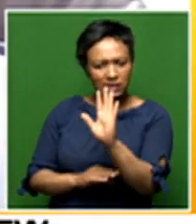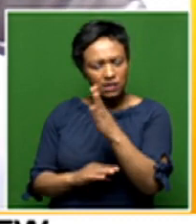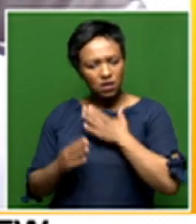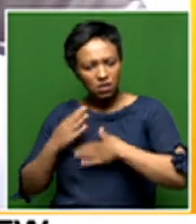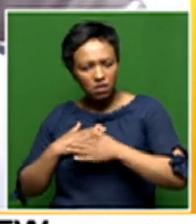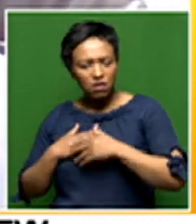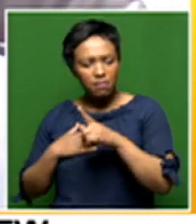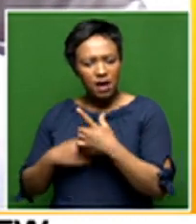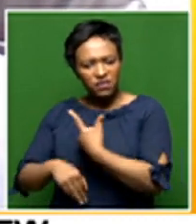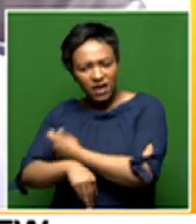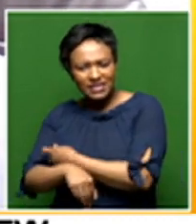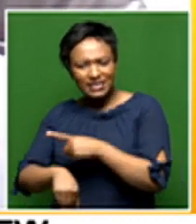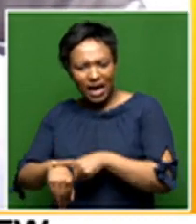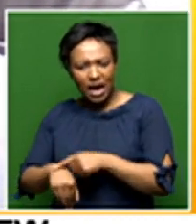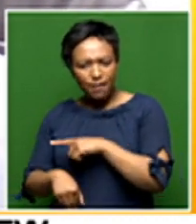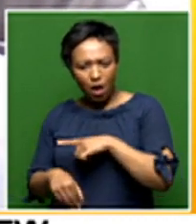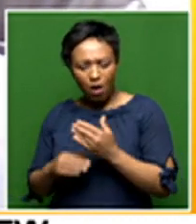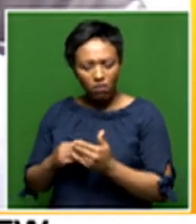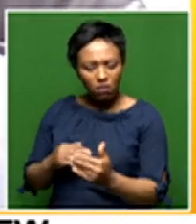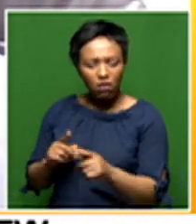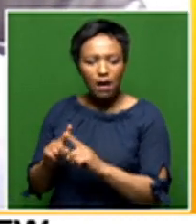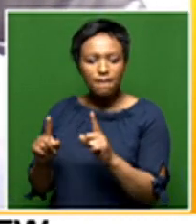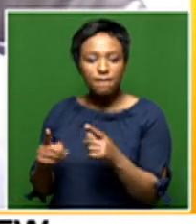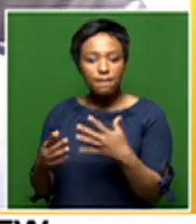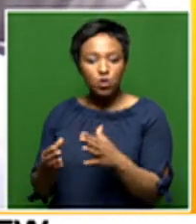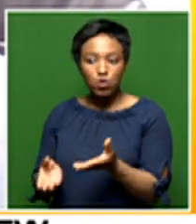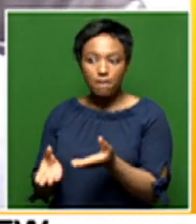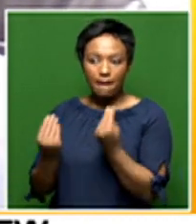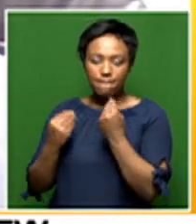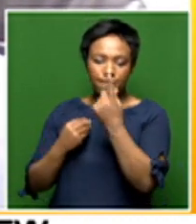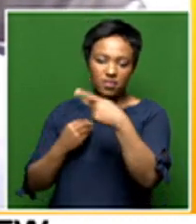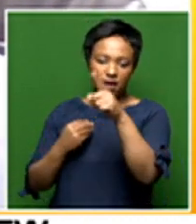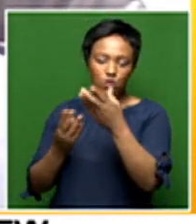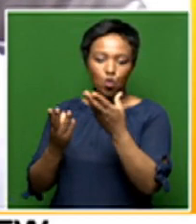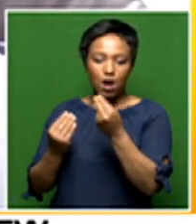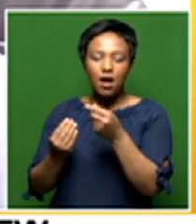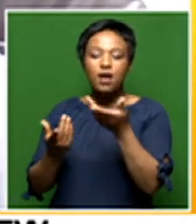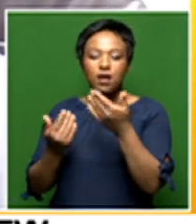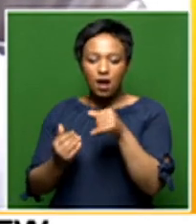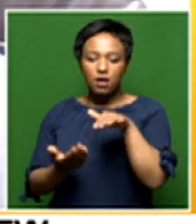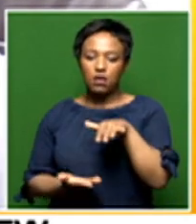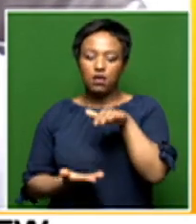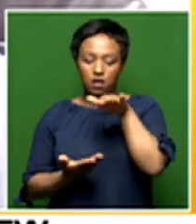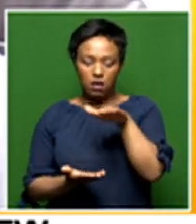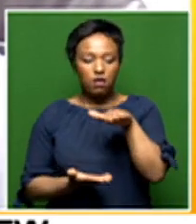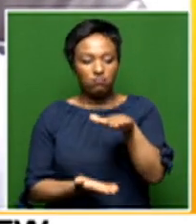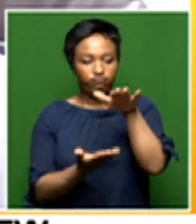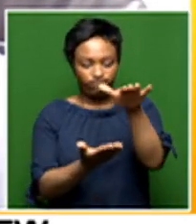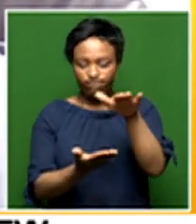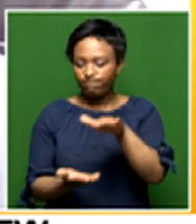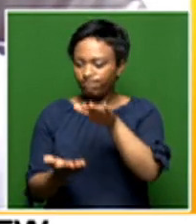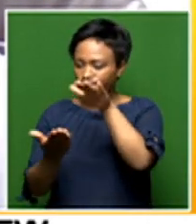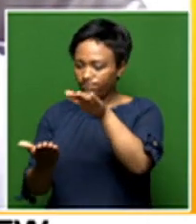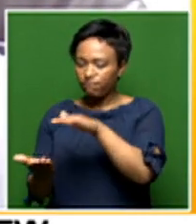to give it time in order to find the right one. But once that right one comes, it's the distribution and the fear that